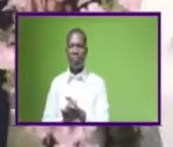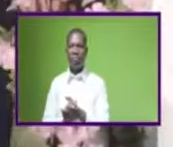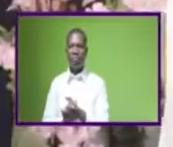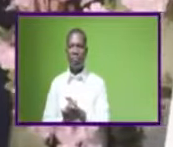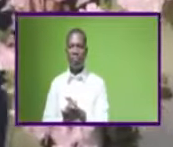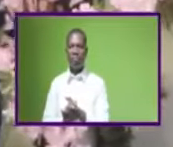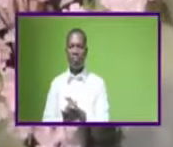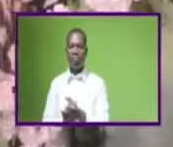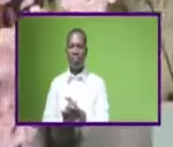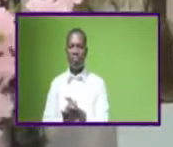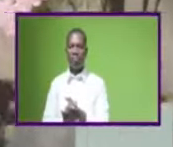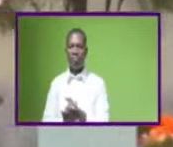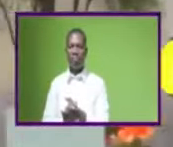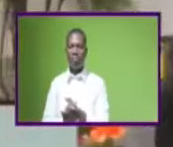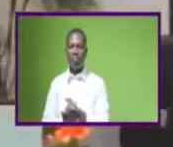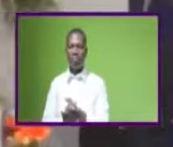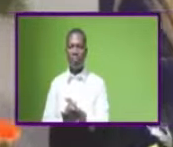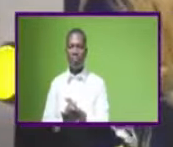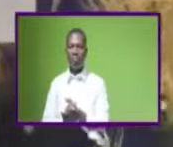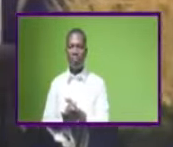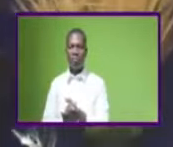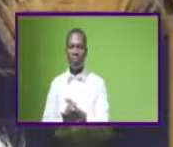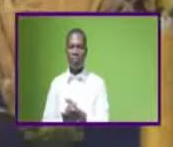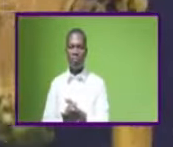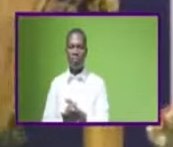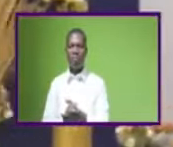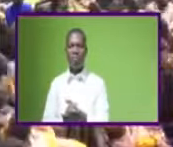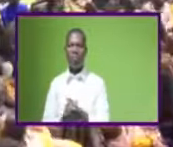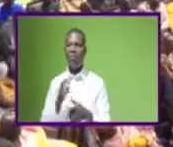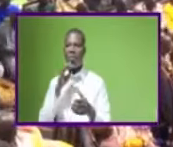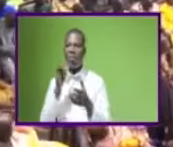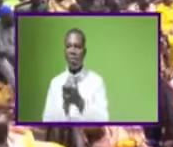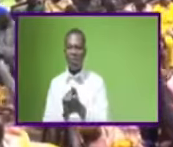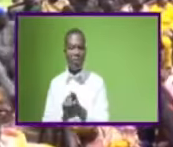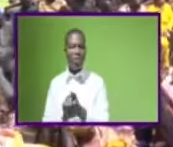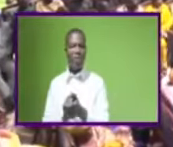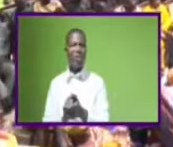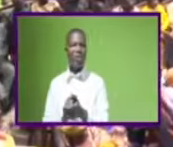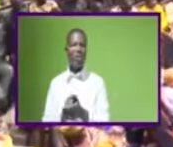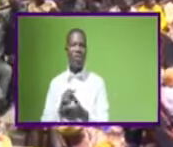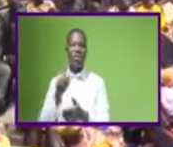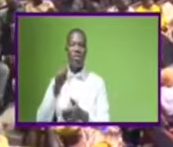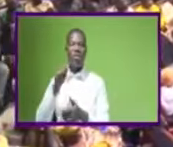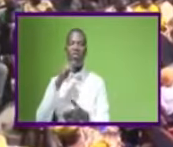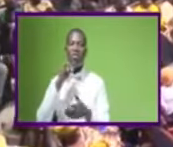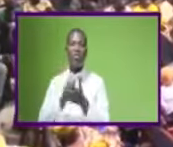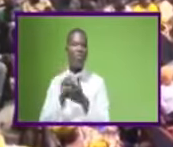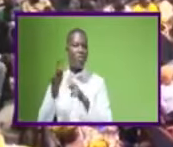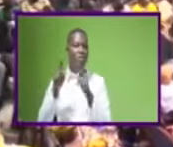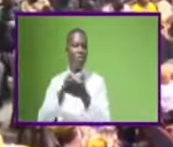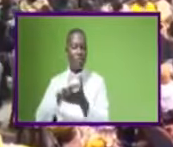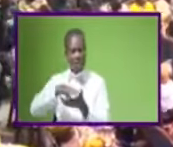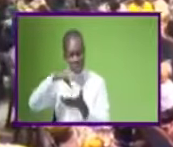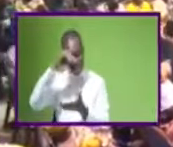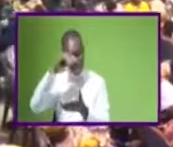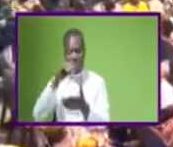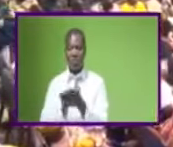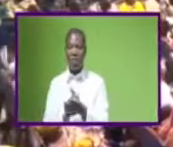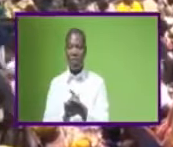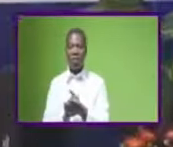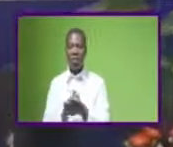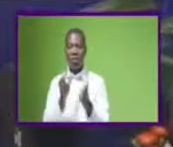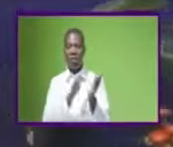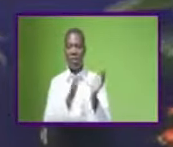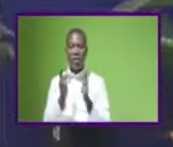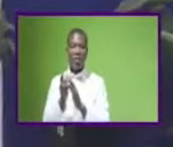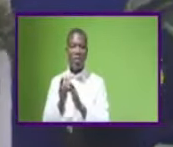theologians, how do we call them? Yes, theologians. theologians, yes,